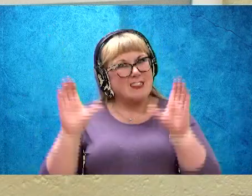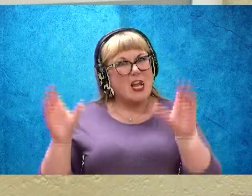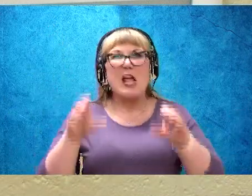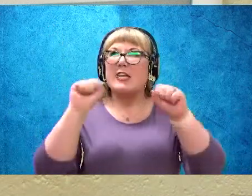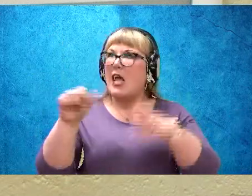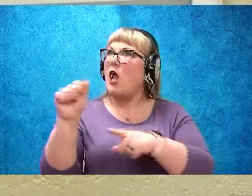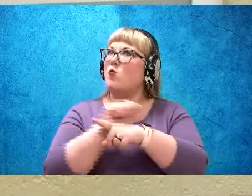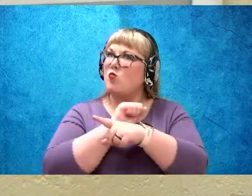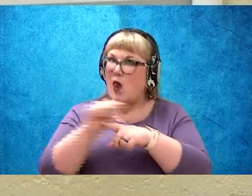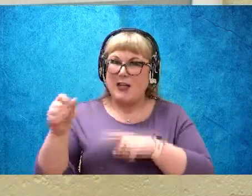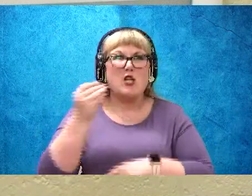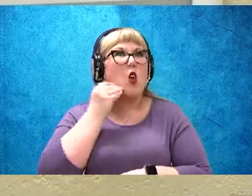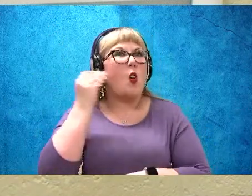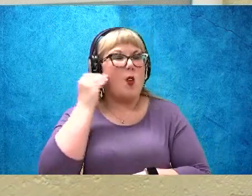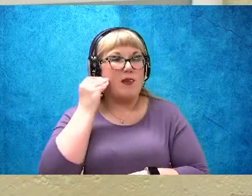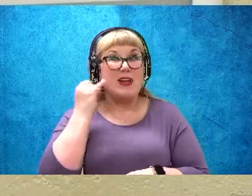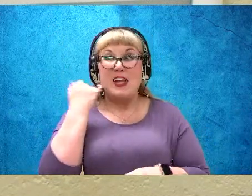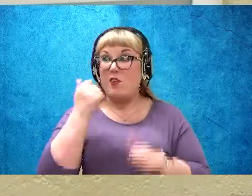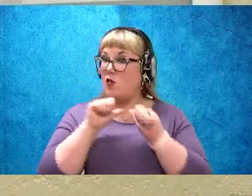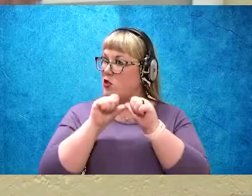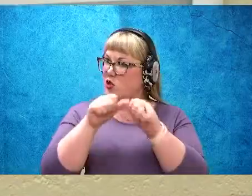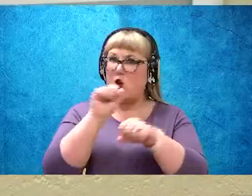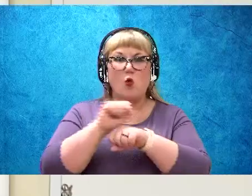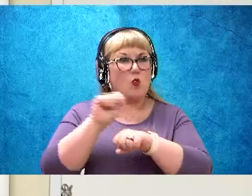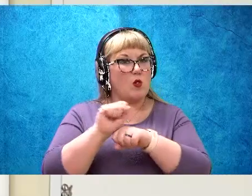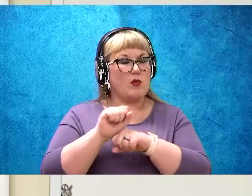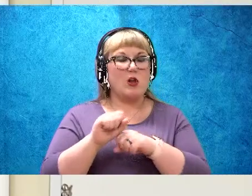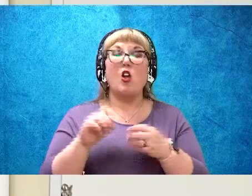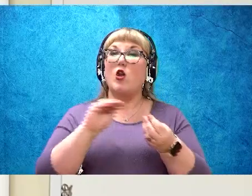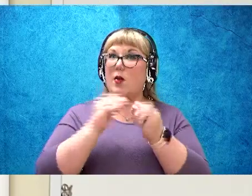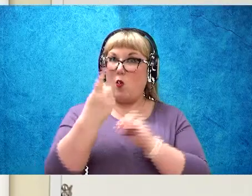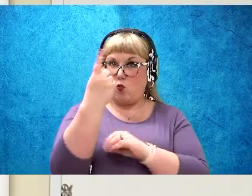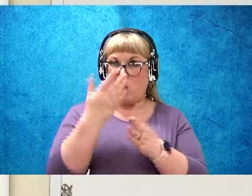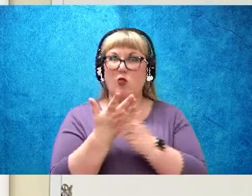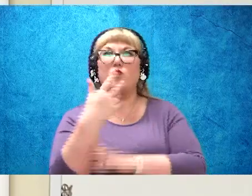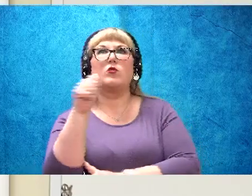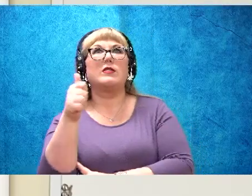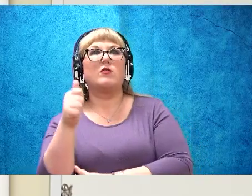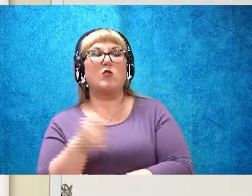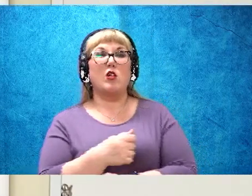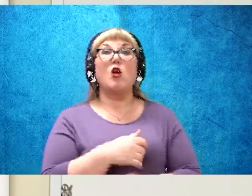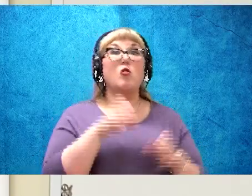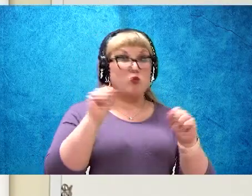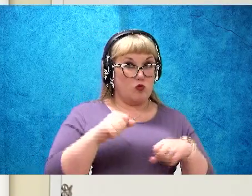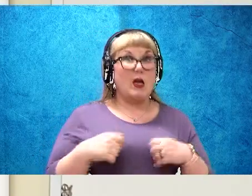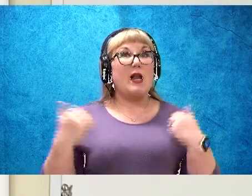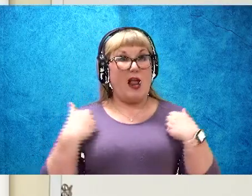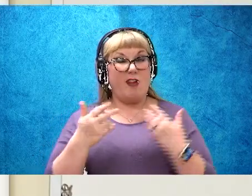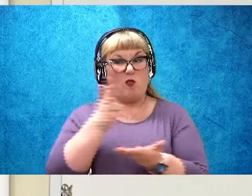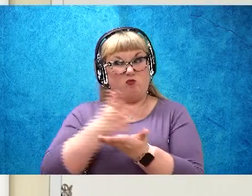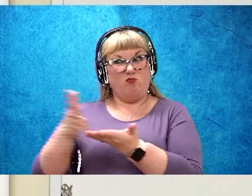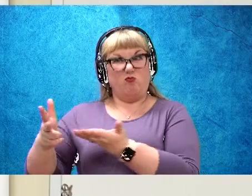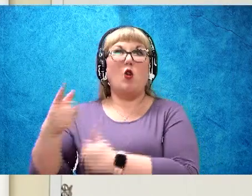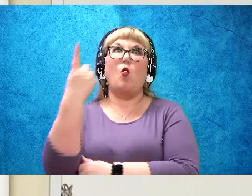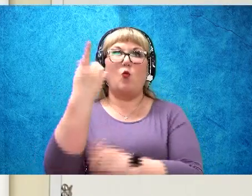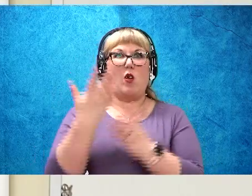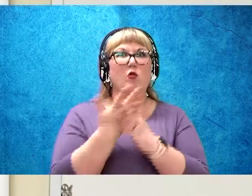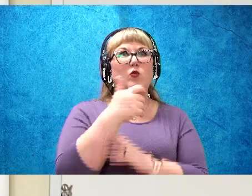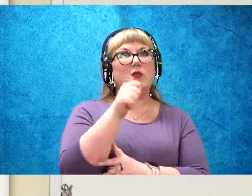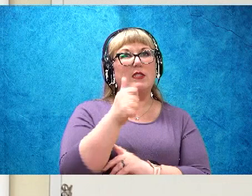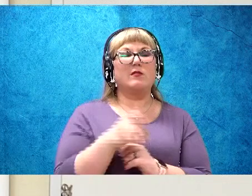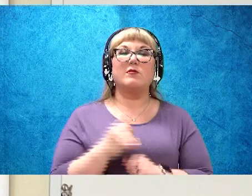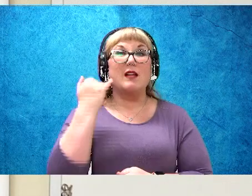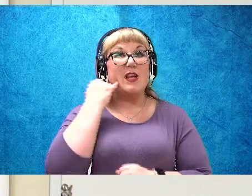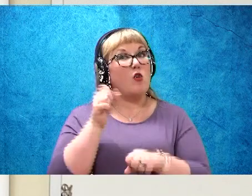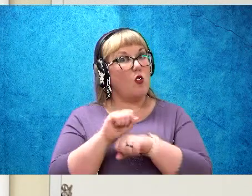practice. If you are still working on your numbers 1 through 10, you can do a 1 through 10 parking lot. If